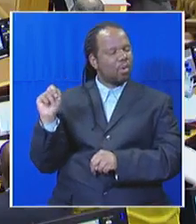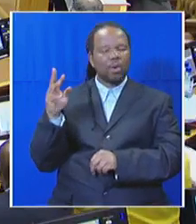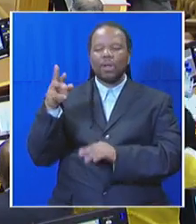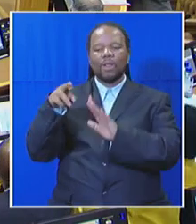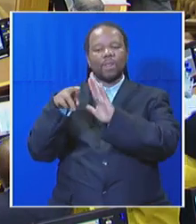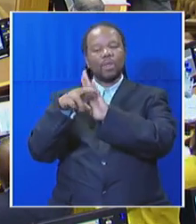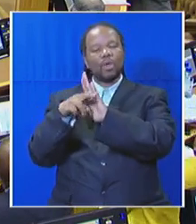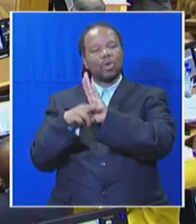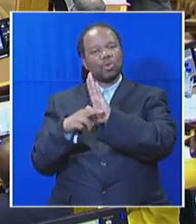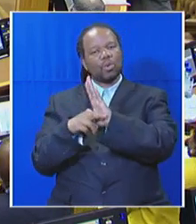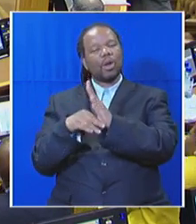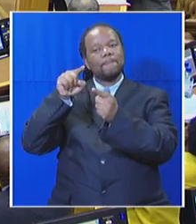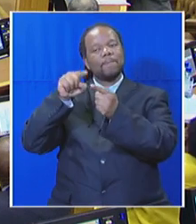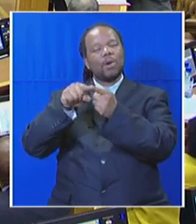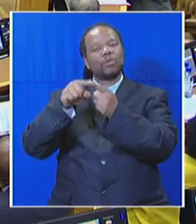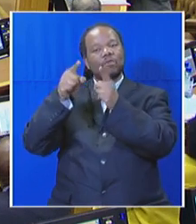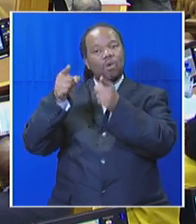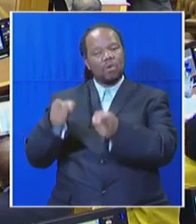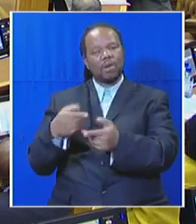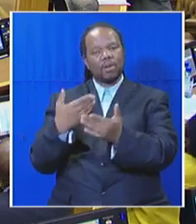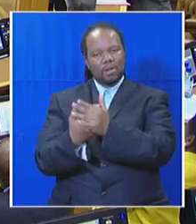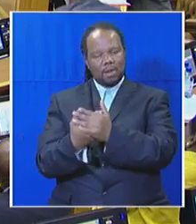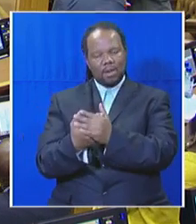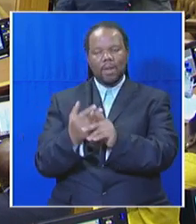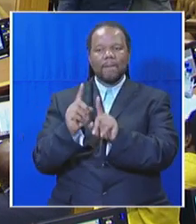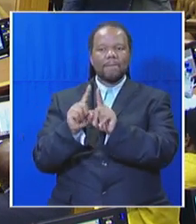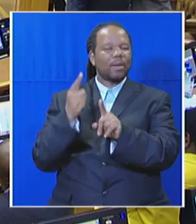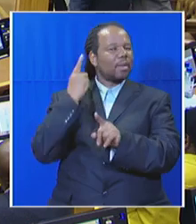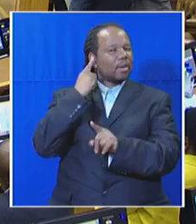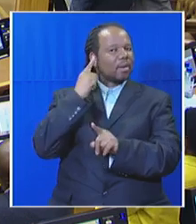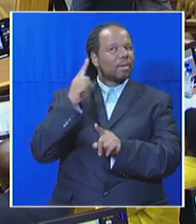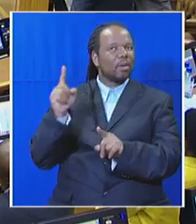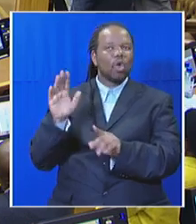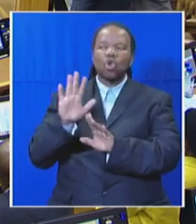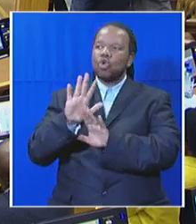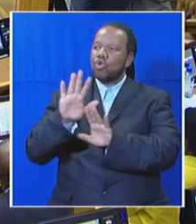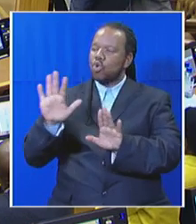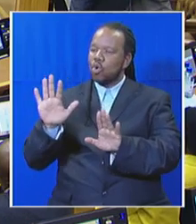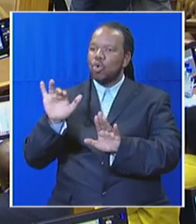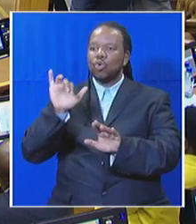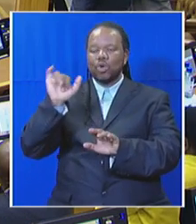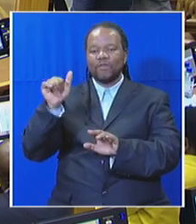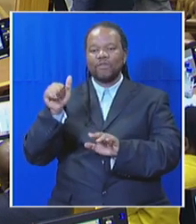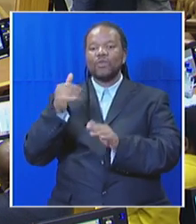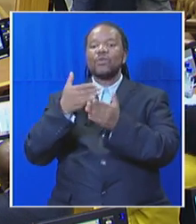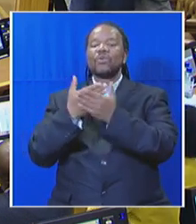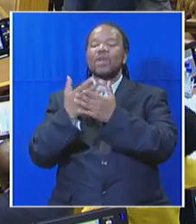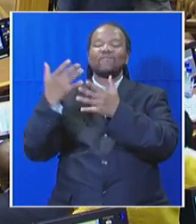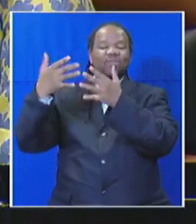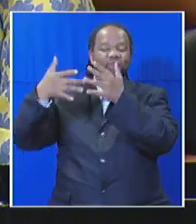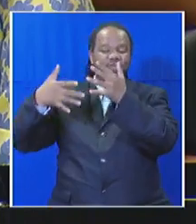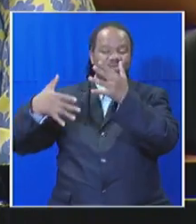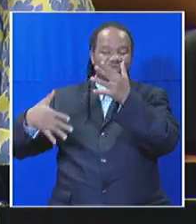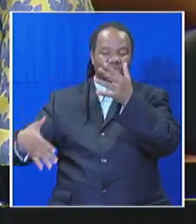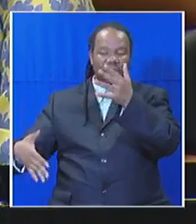raise a point of order and You don't have a limitless right to